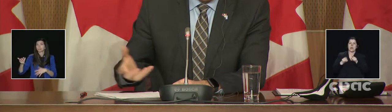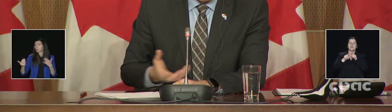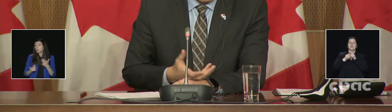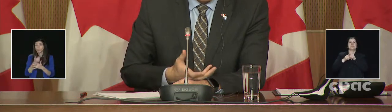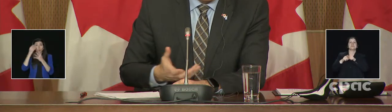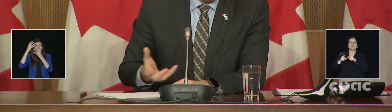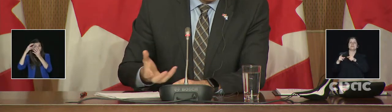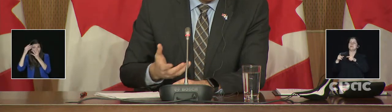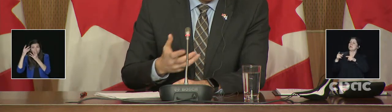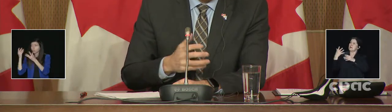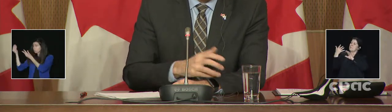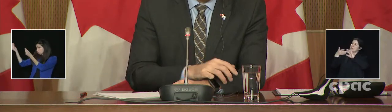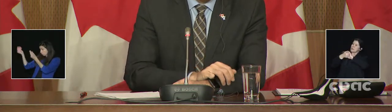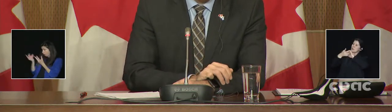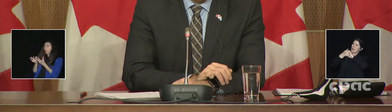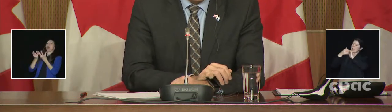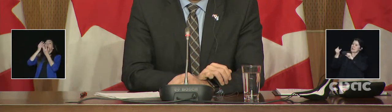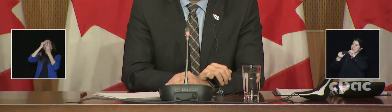they